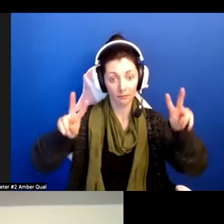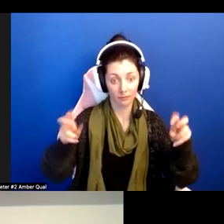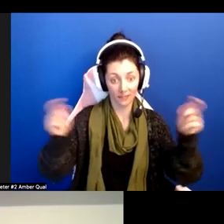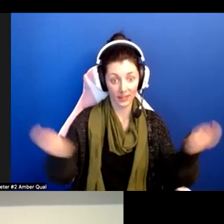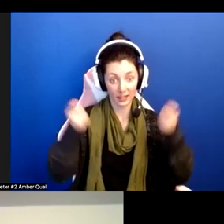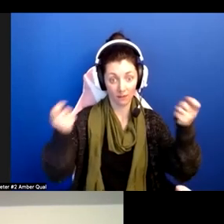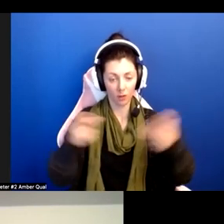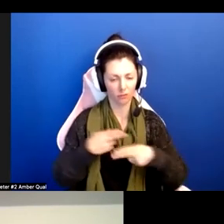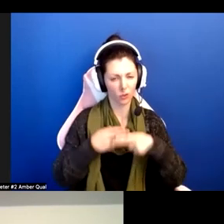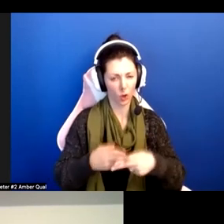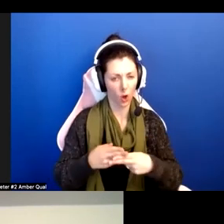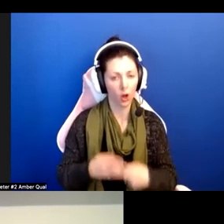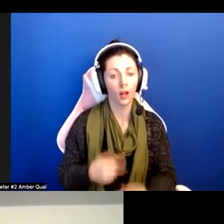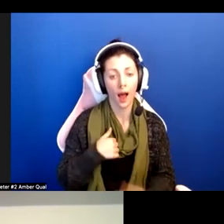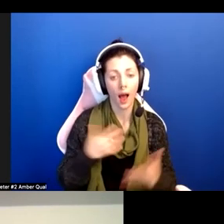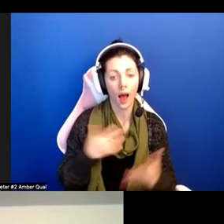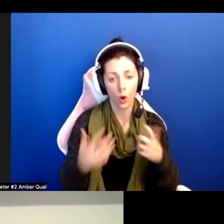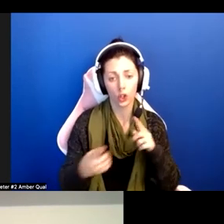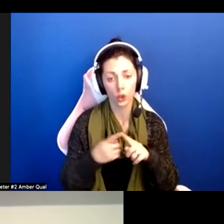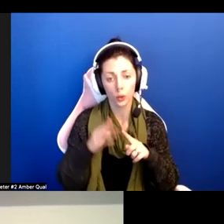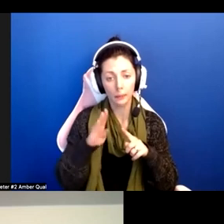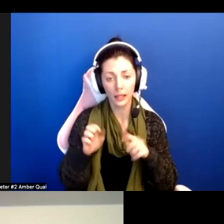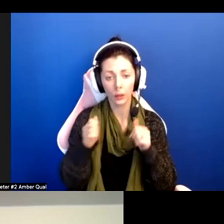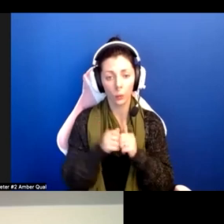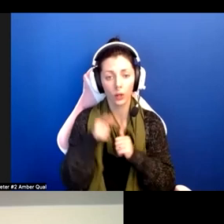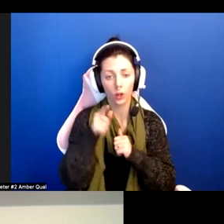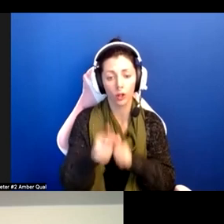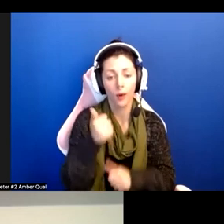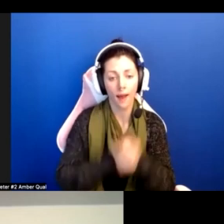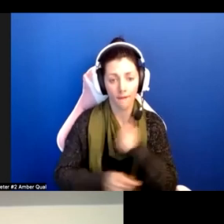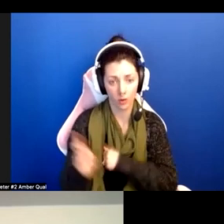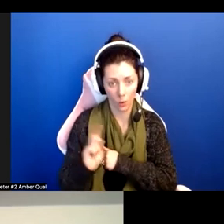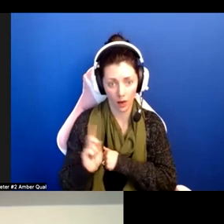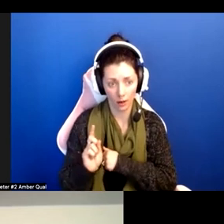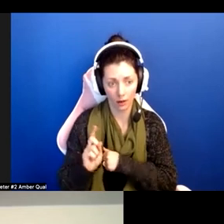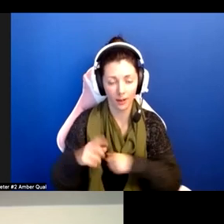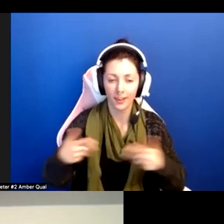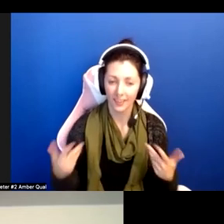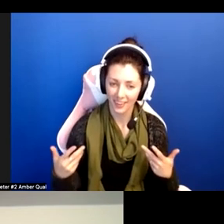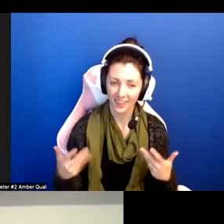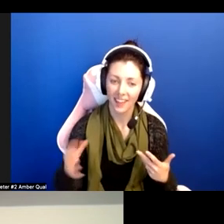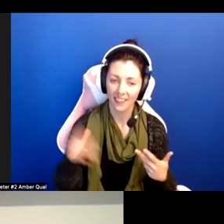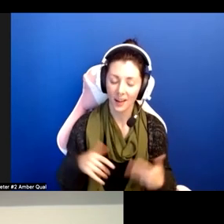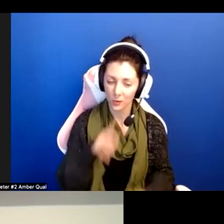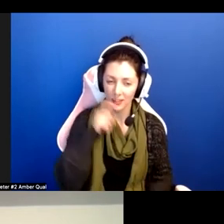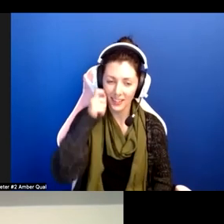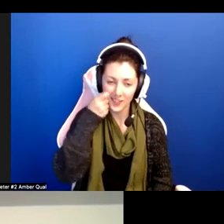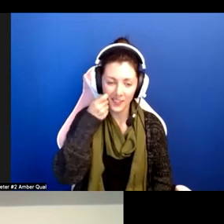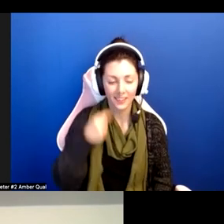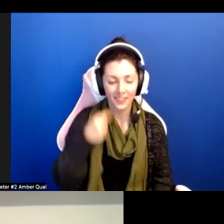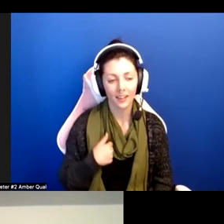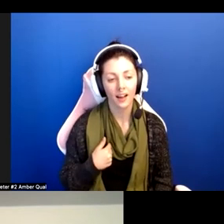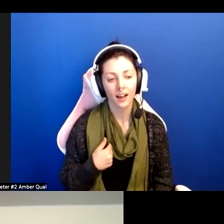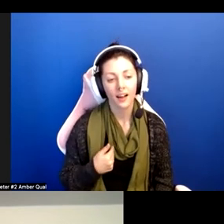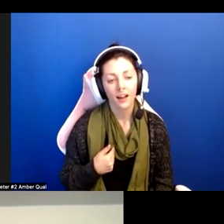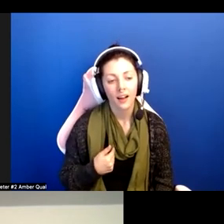cool. Everything started late, so I arrived half an hour late, and that was like basically on time. So I loved, like, for